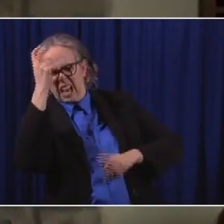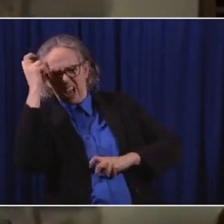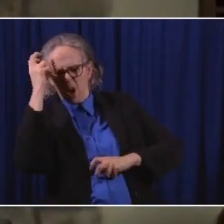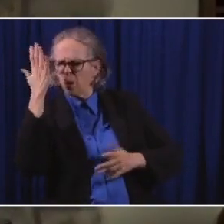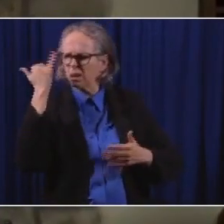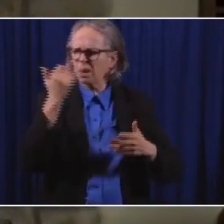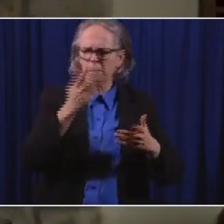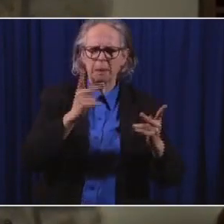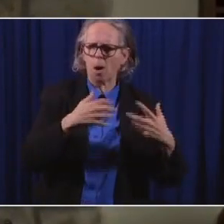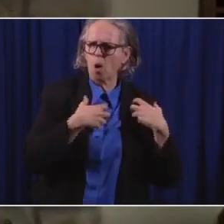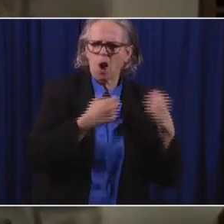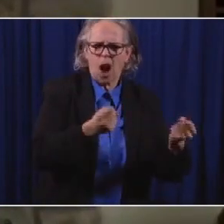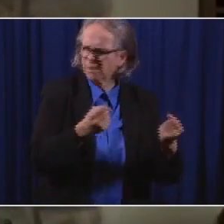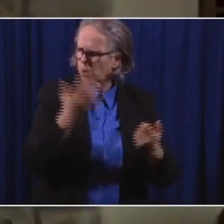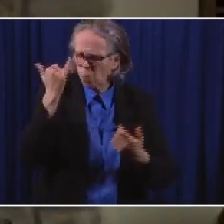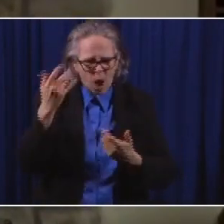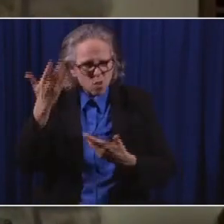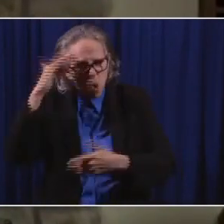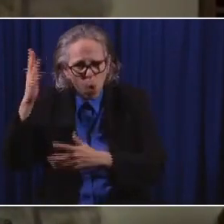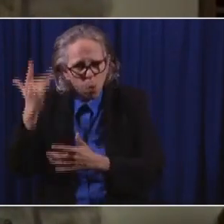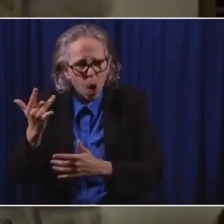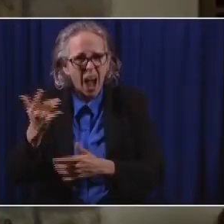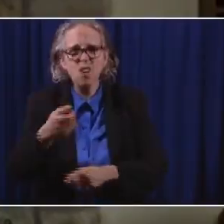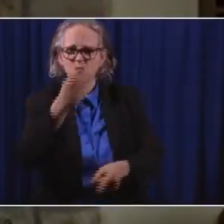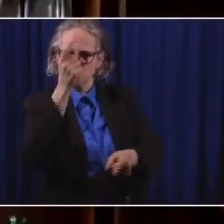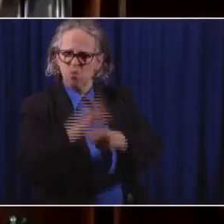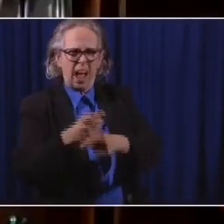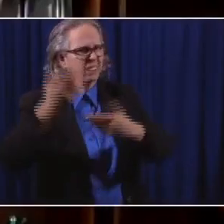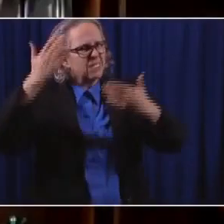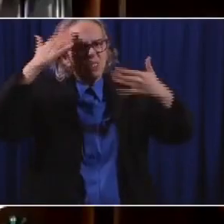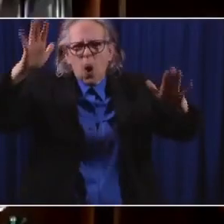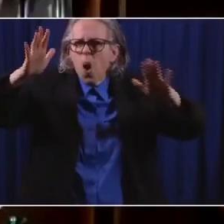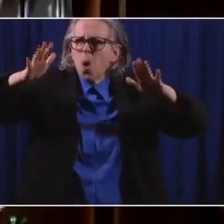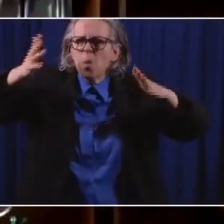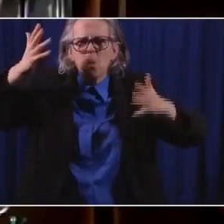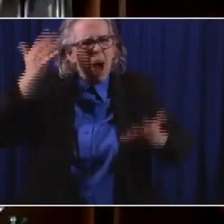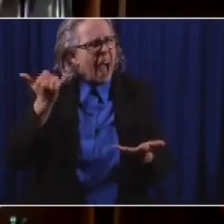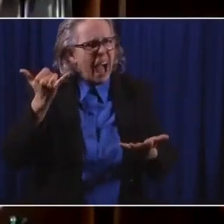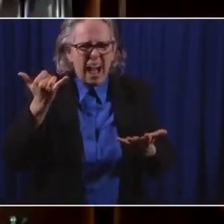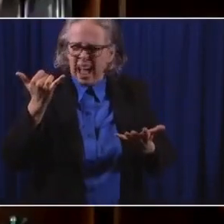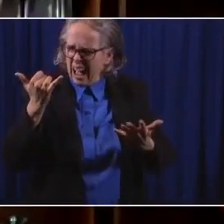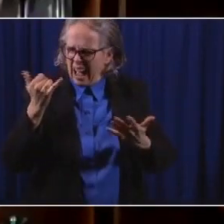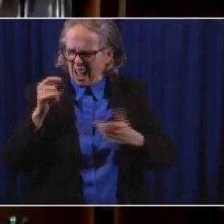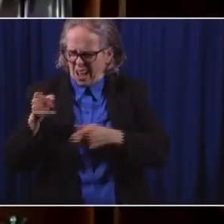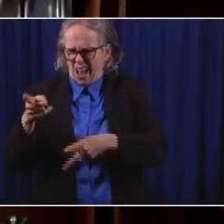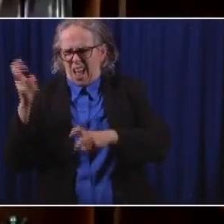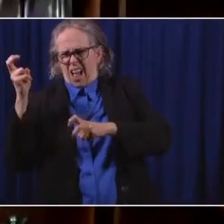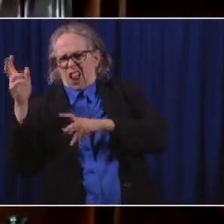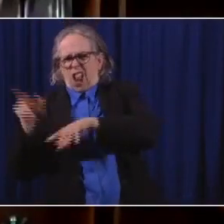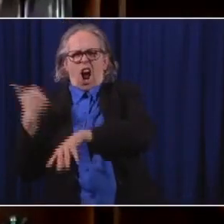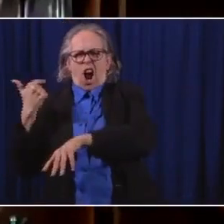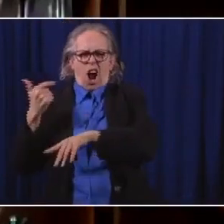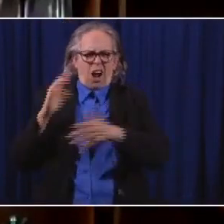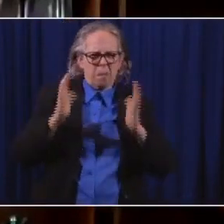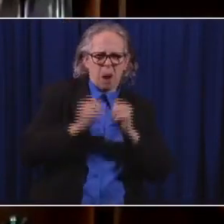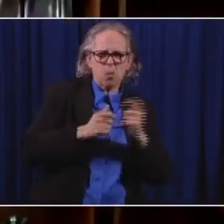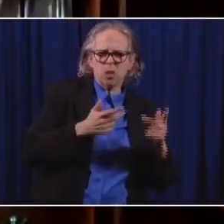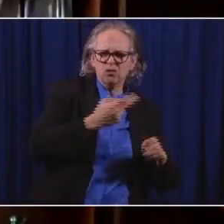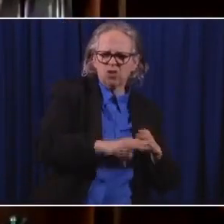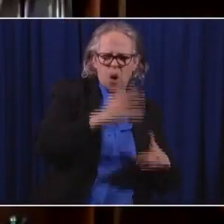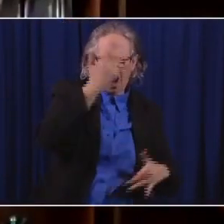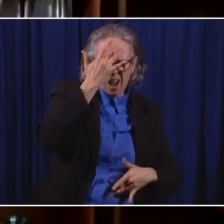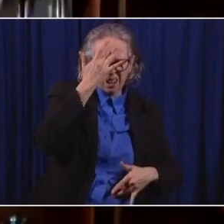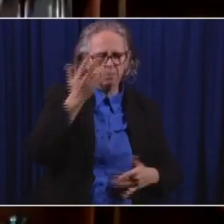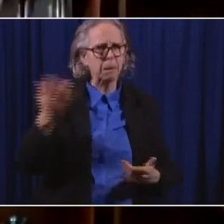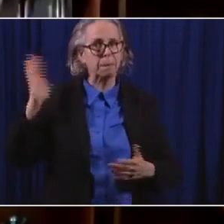don't? Yeah, one of the things I've said is that since the introduction of this virus in this community, we've learned a